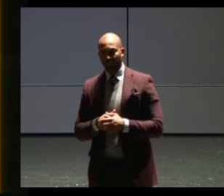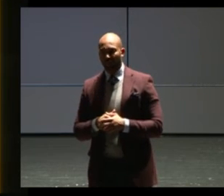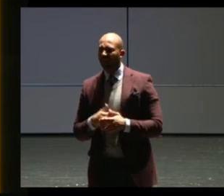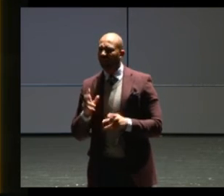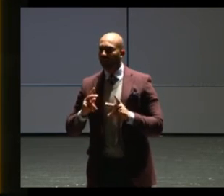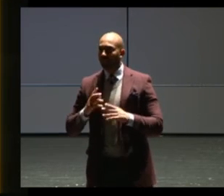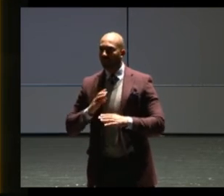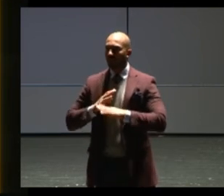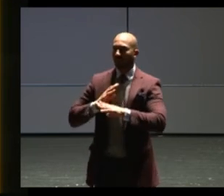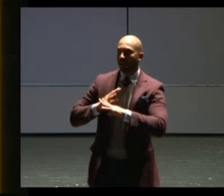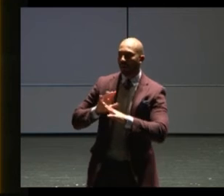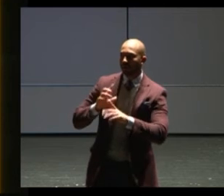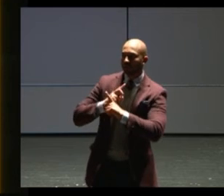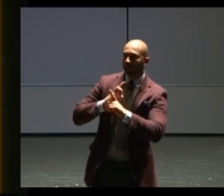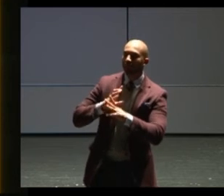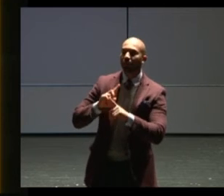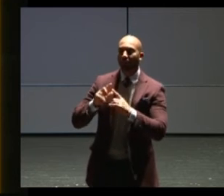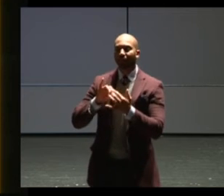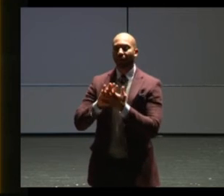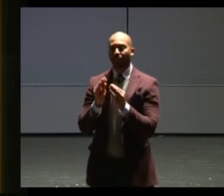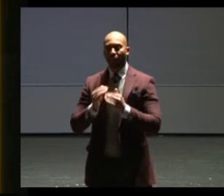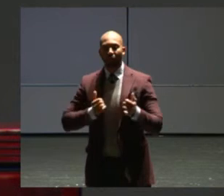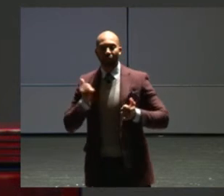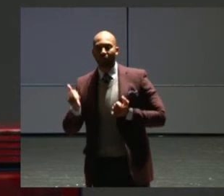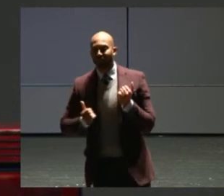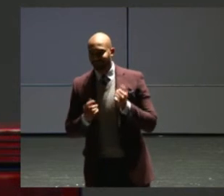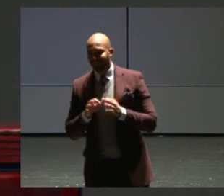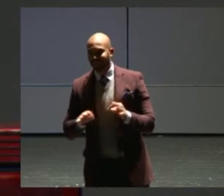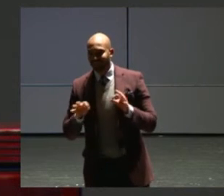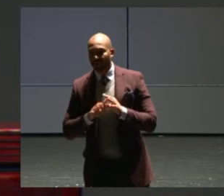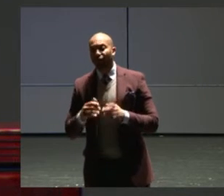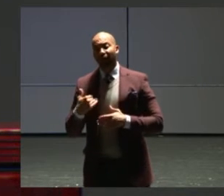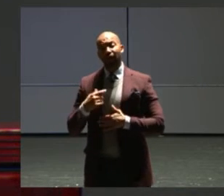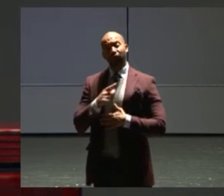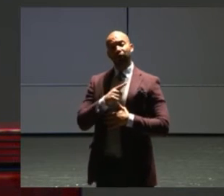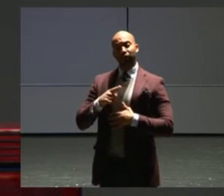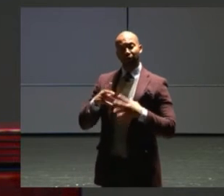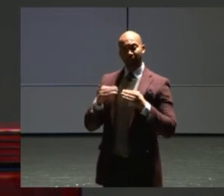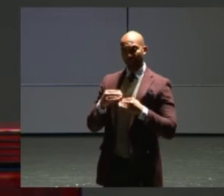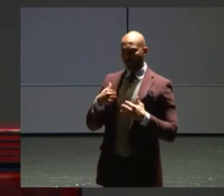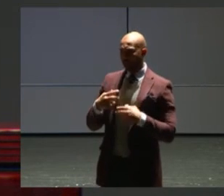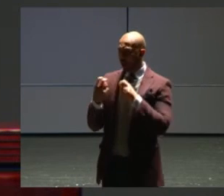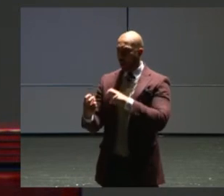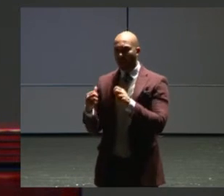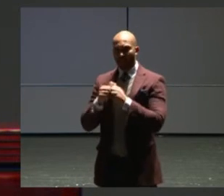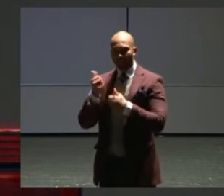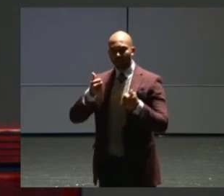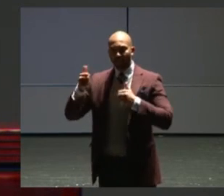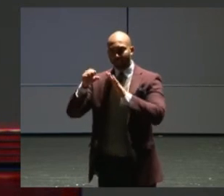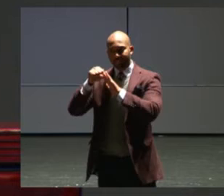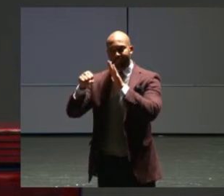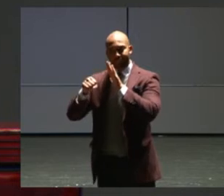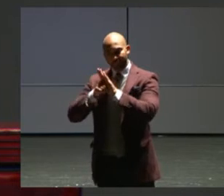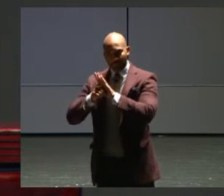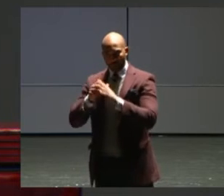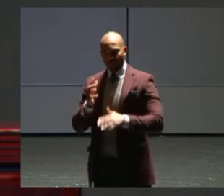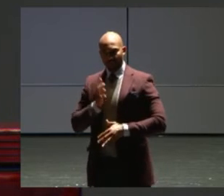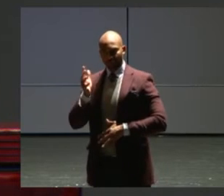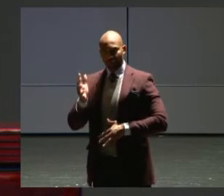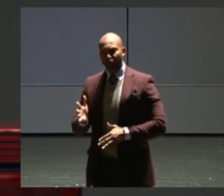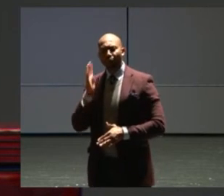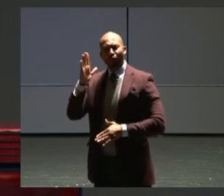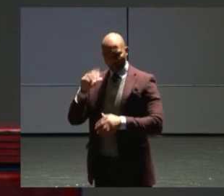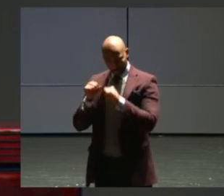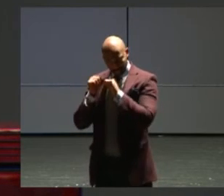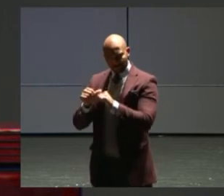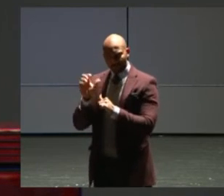to offense, you've heard a little bit about the legislative meetings that we've had. I can assure you that those are continuing. We featured